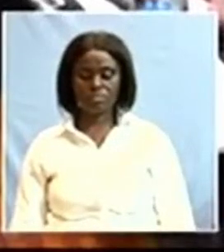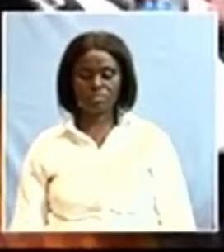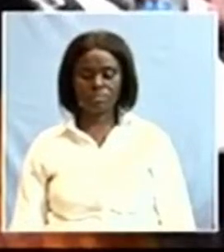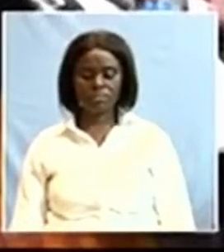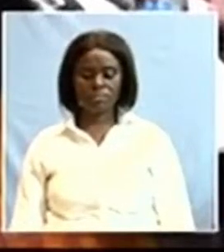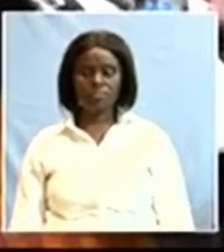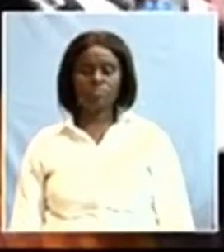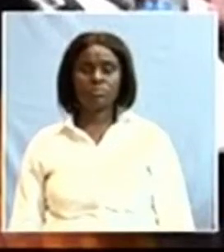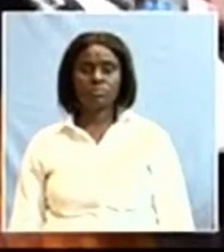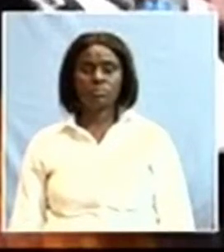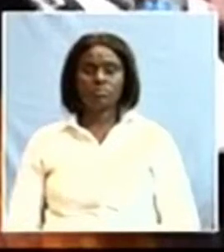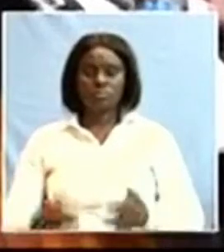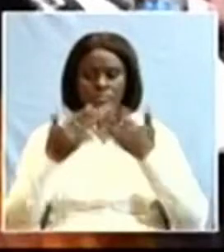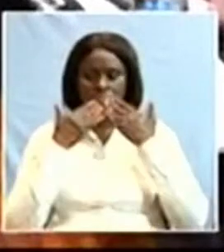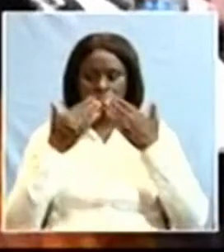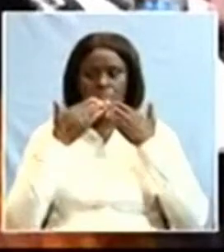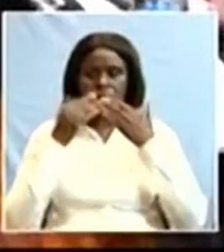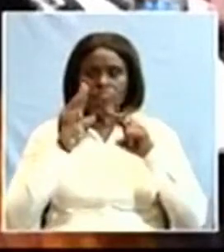Thank you, Chair.